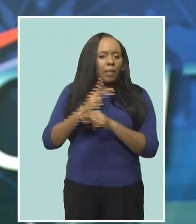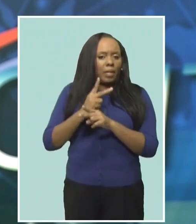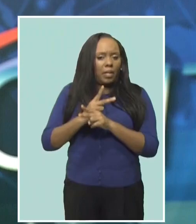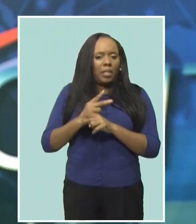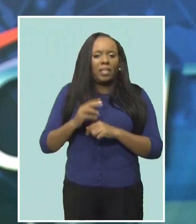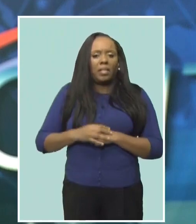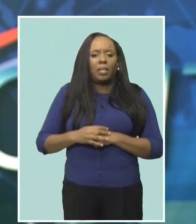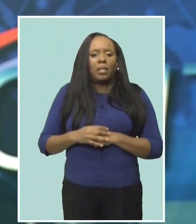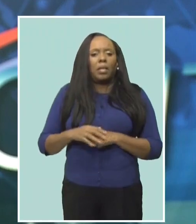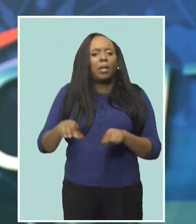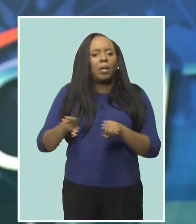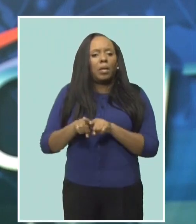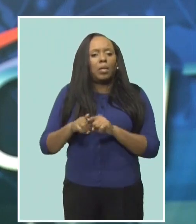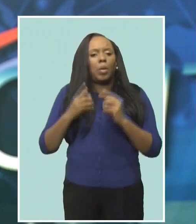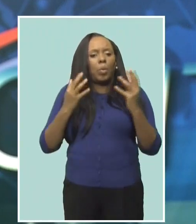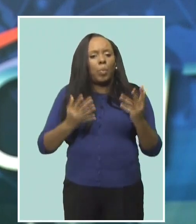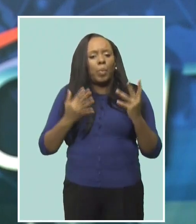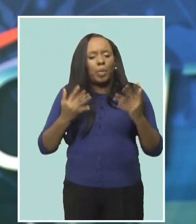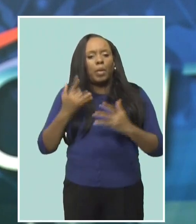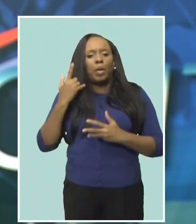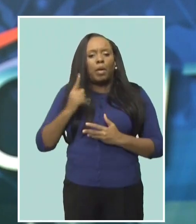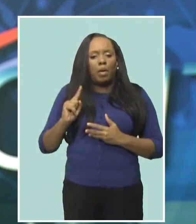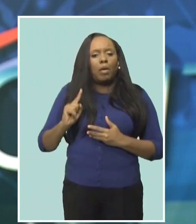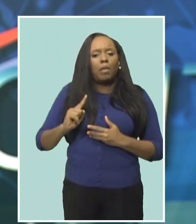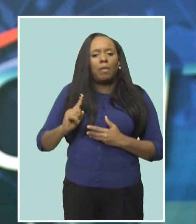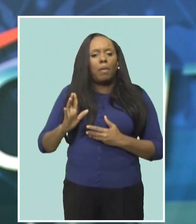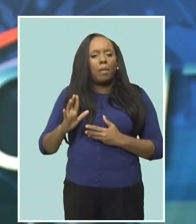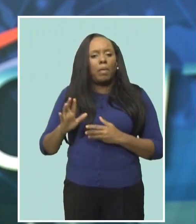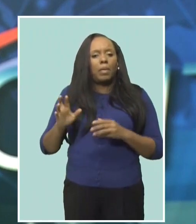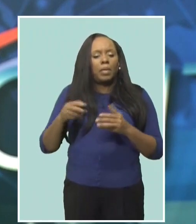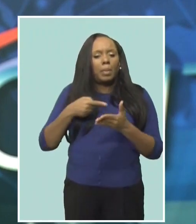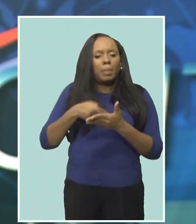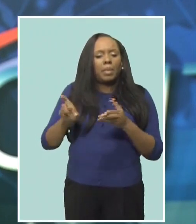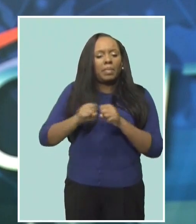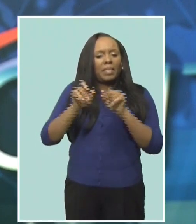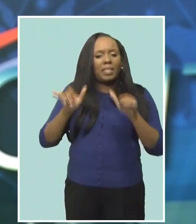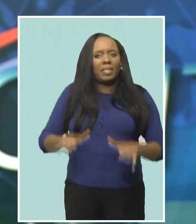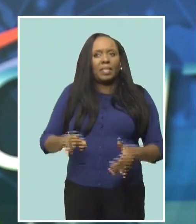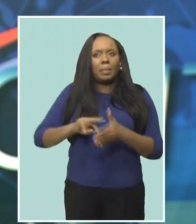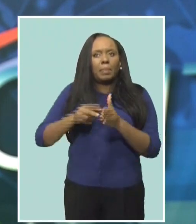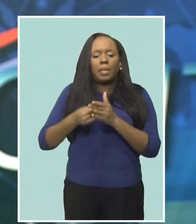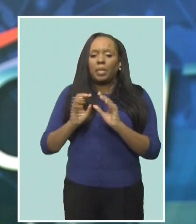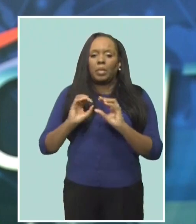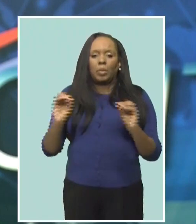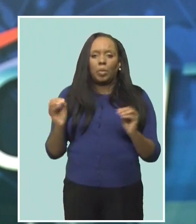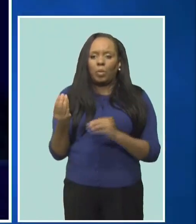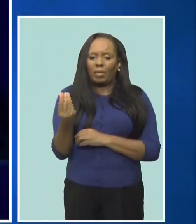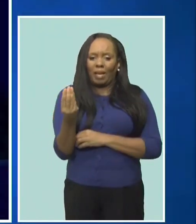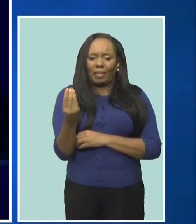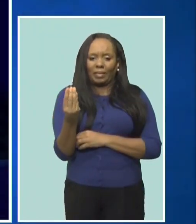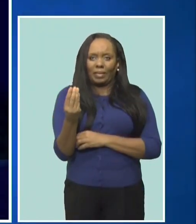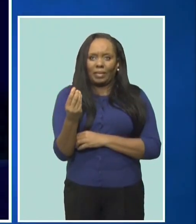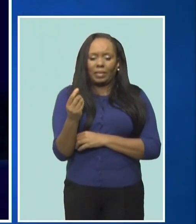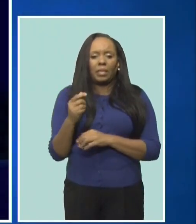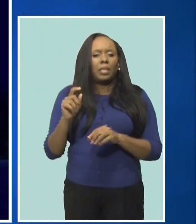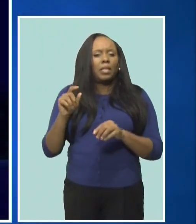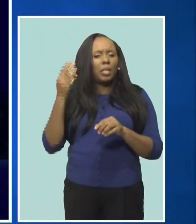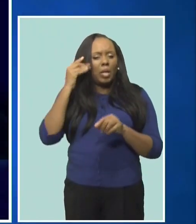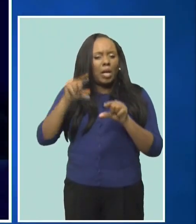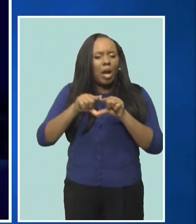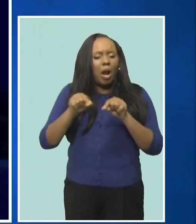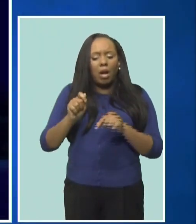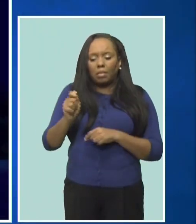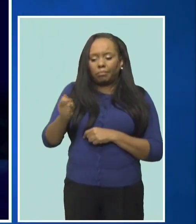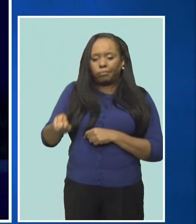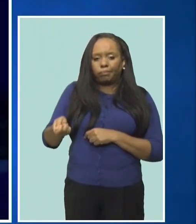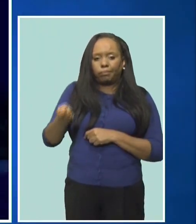is also awaiting the introduction of the proposed cashless payment system. Now, when that comes, there will be no